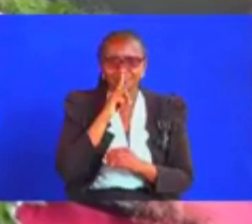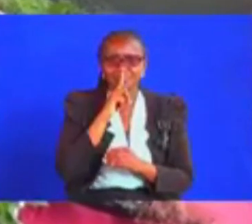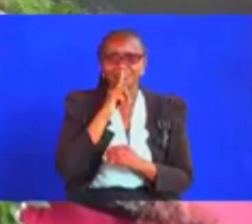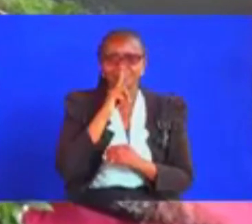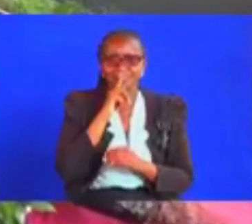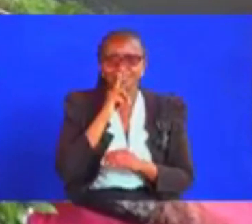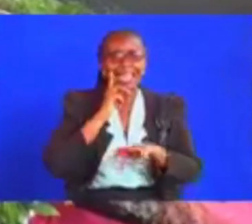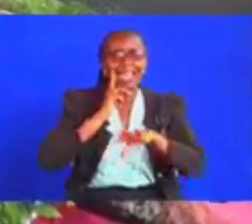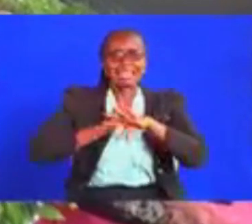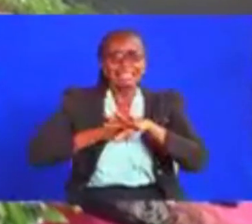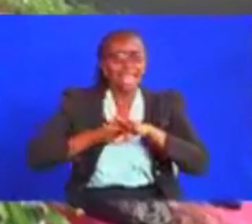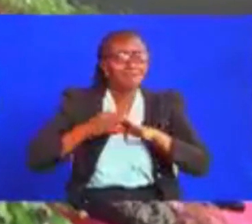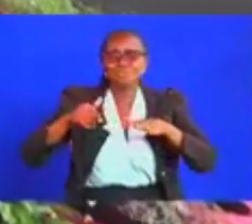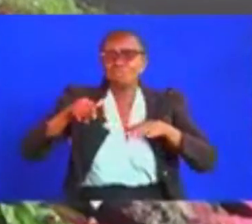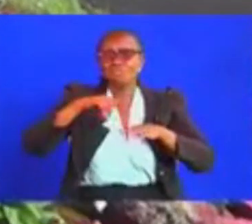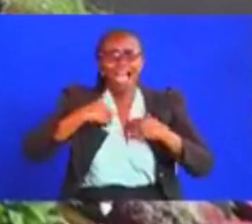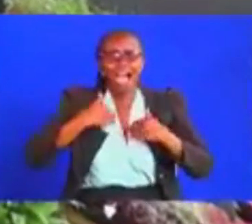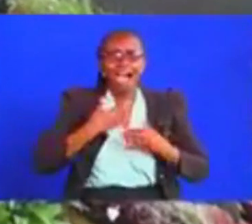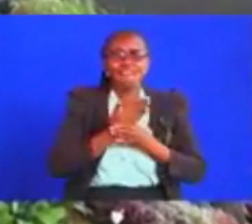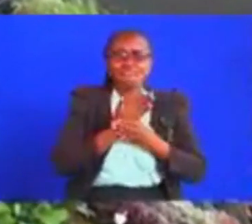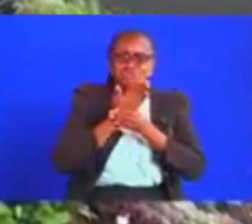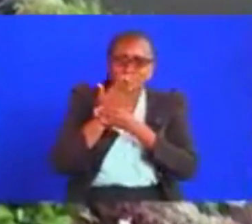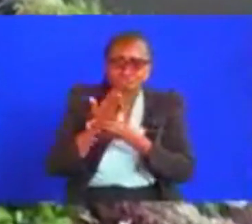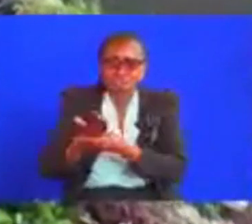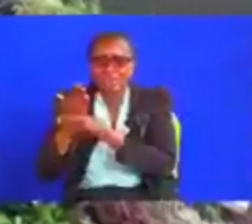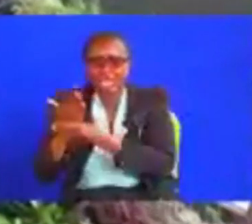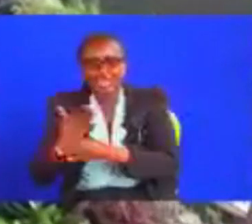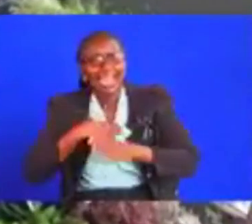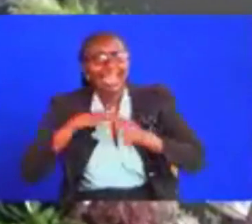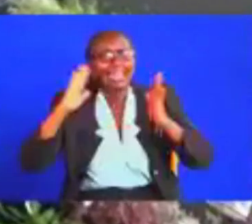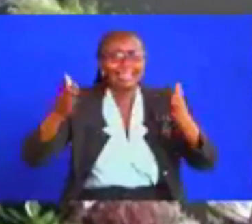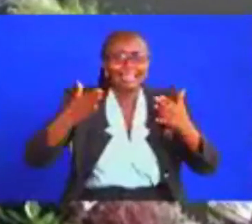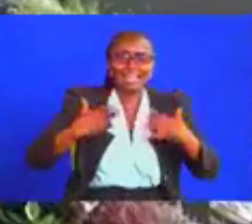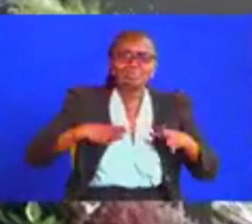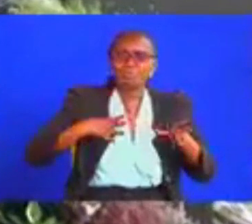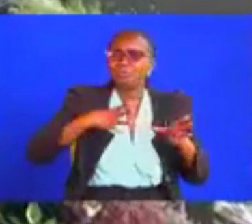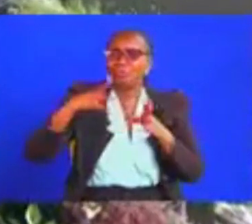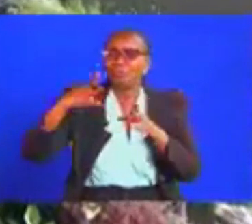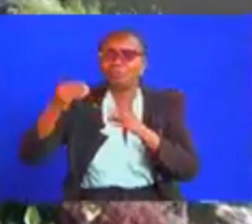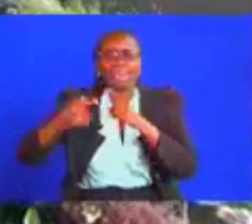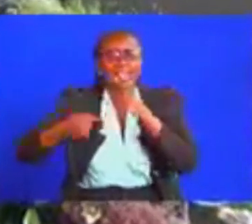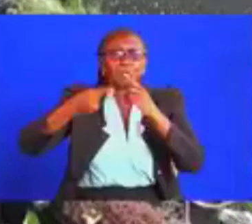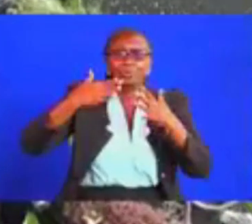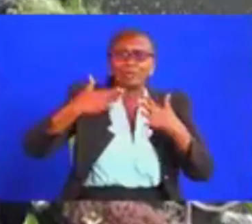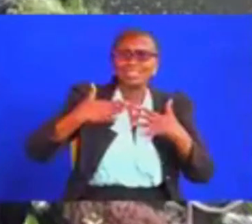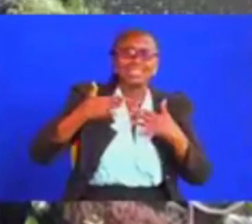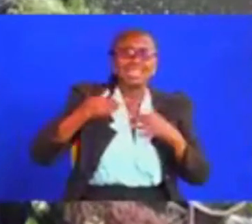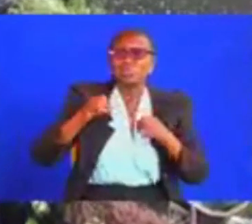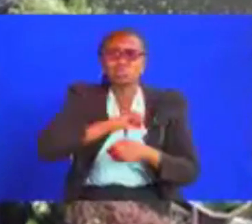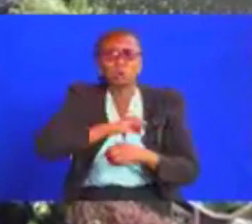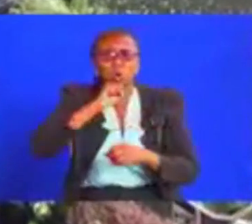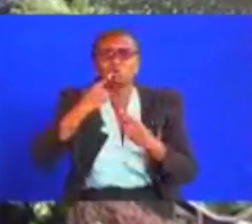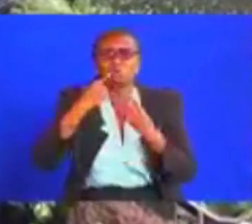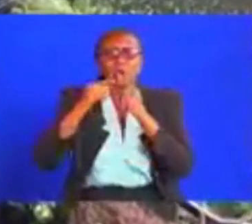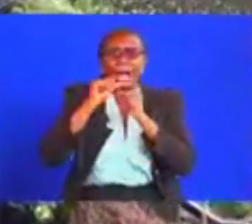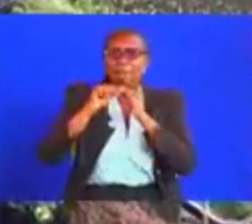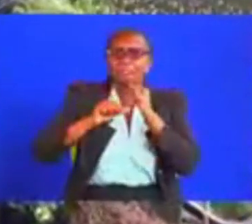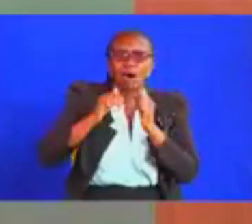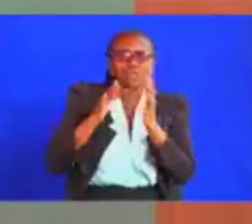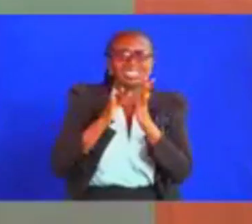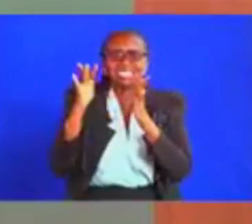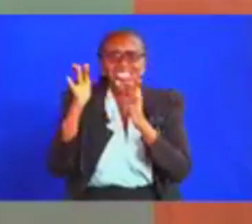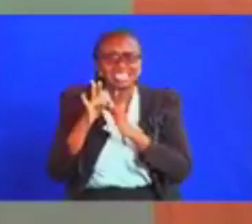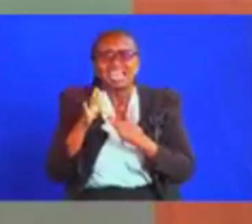The way we have to beg and encourage people, go and win souls. Talk to someone about Jesus. The